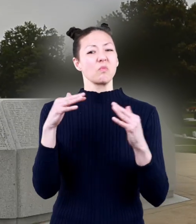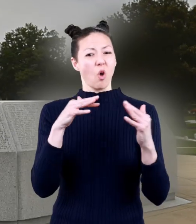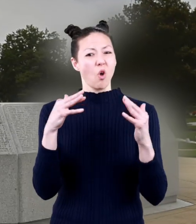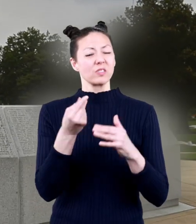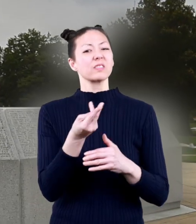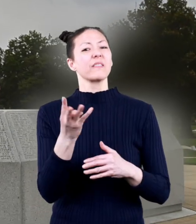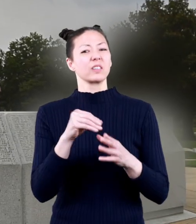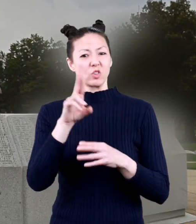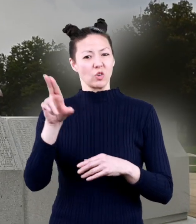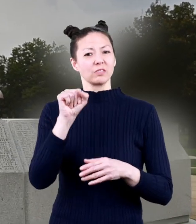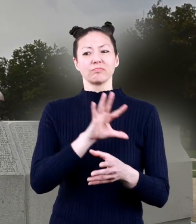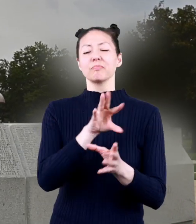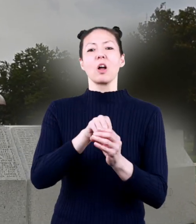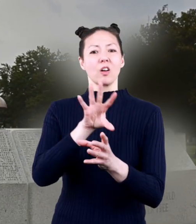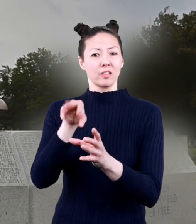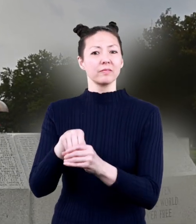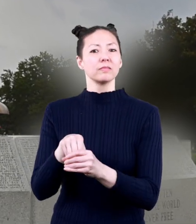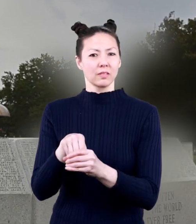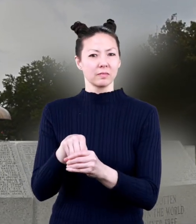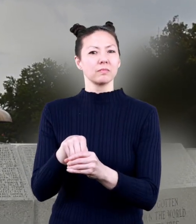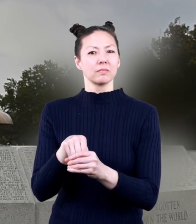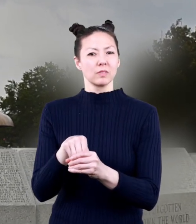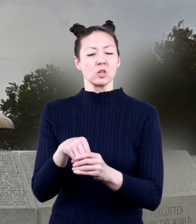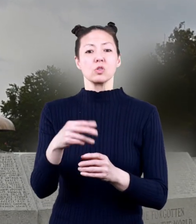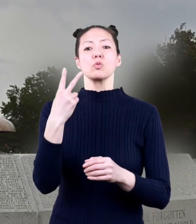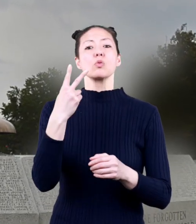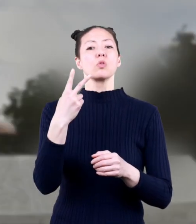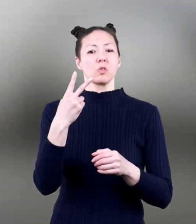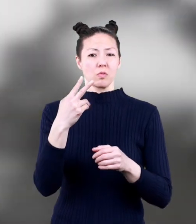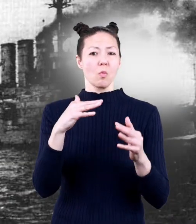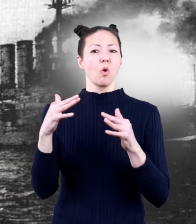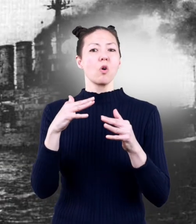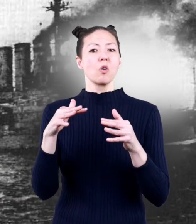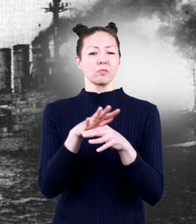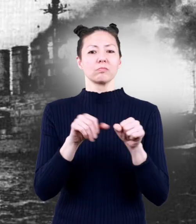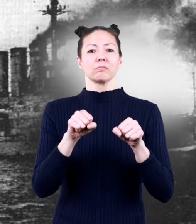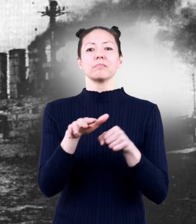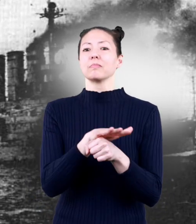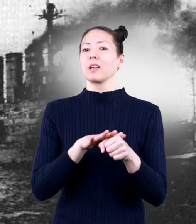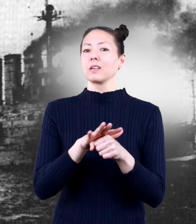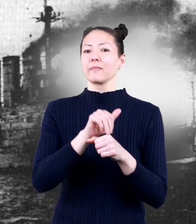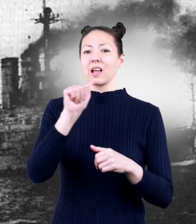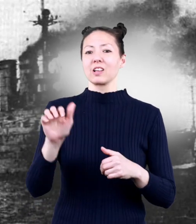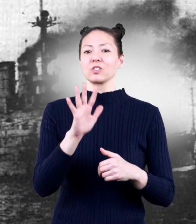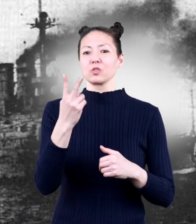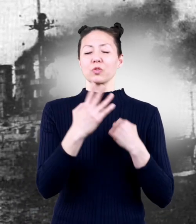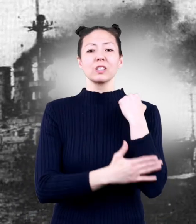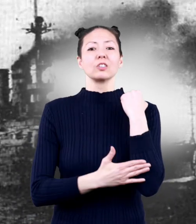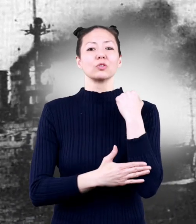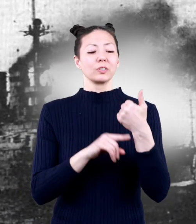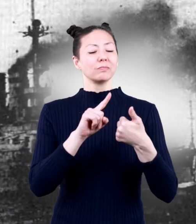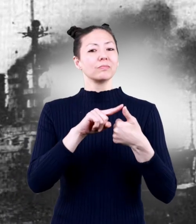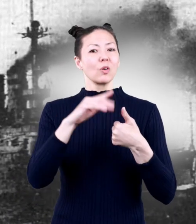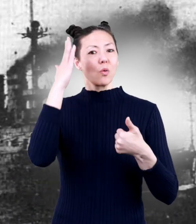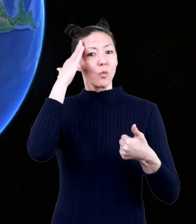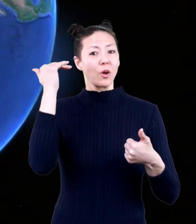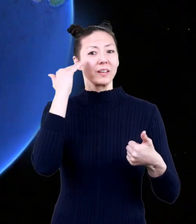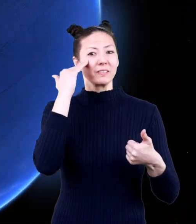There have been several wars the United States has played a part in, and two of those wars took place inside two Asian